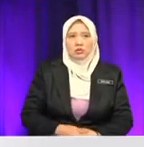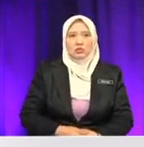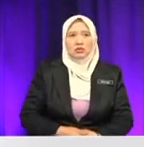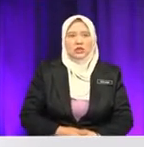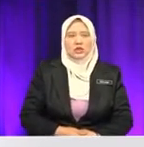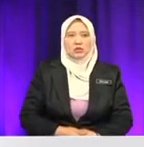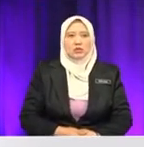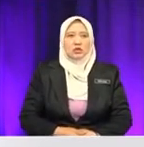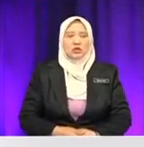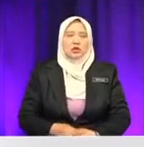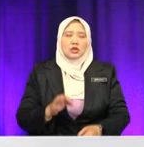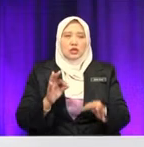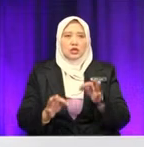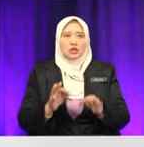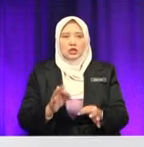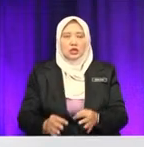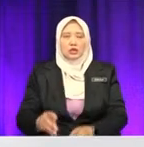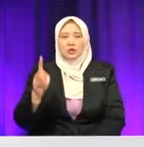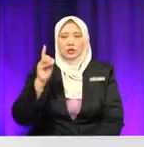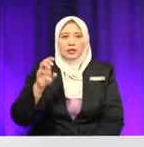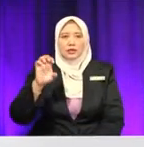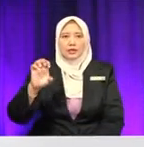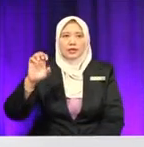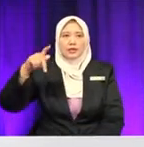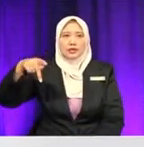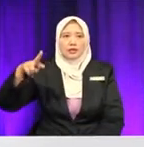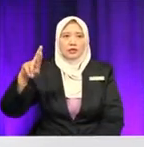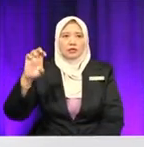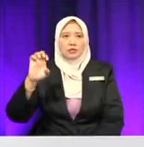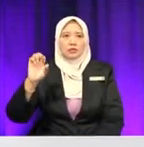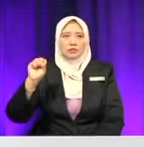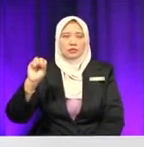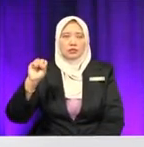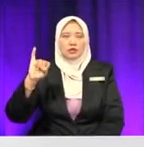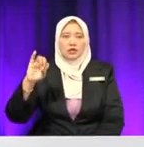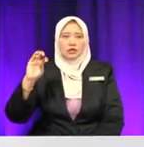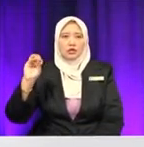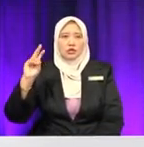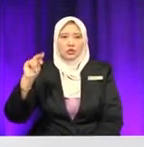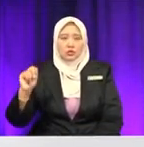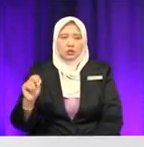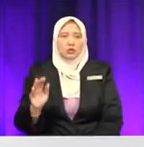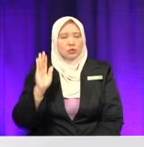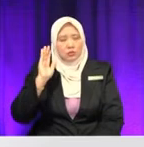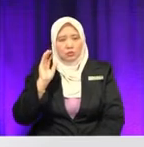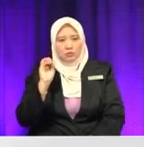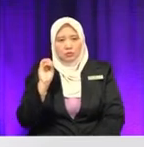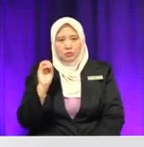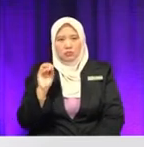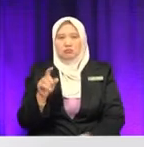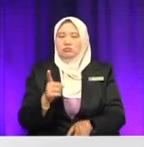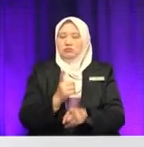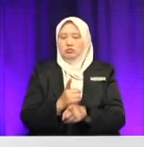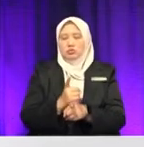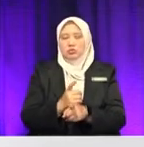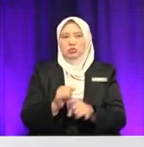that it is because we do not get restful sleep and cannot overcome sleep. Moreover,